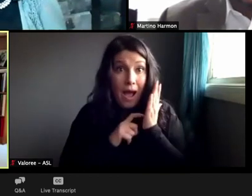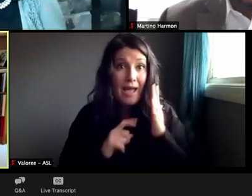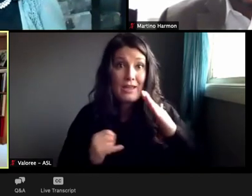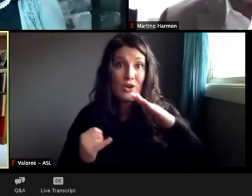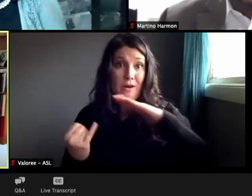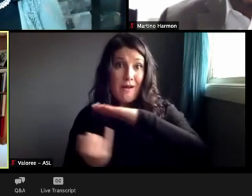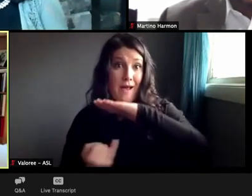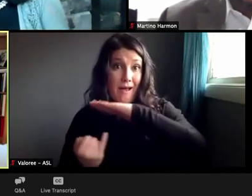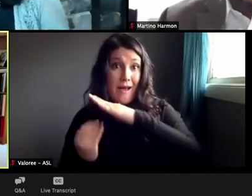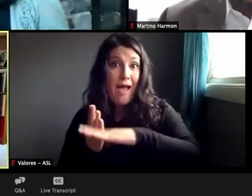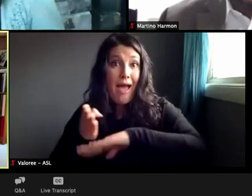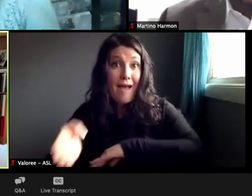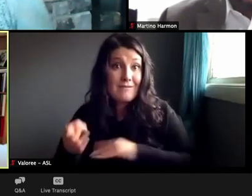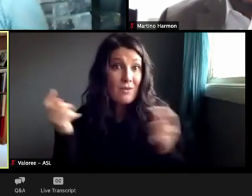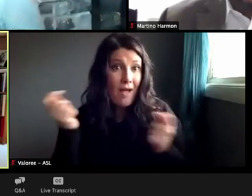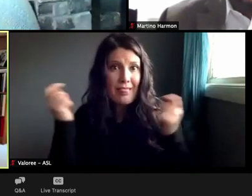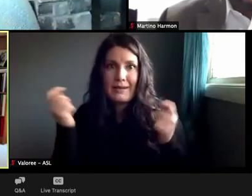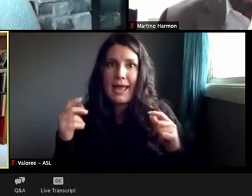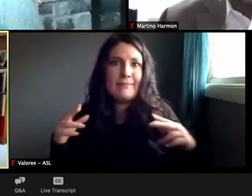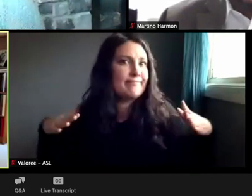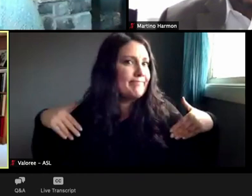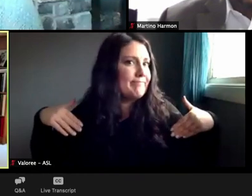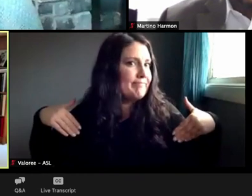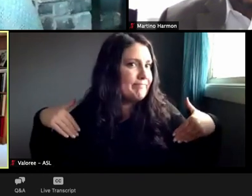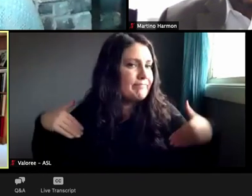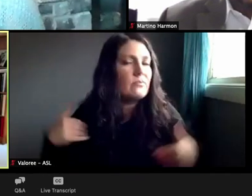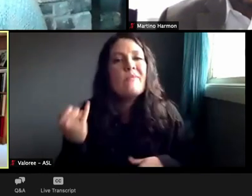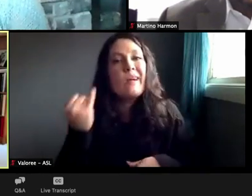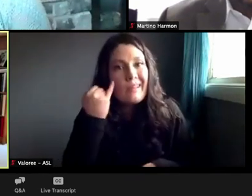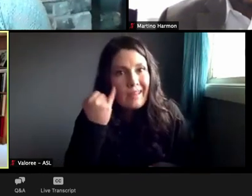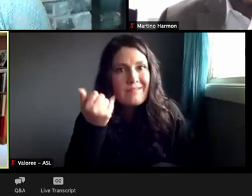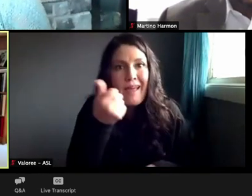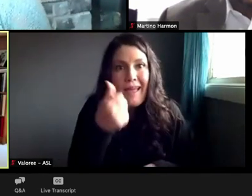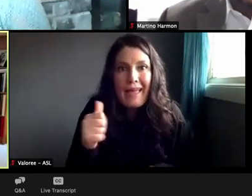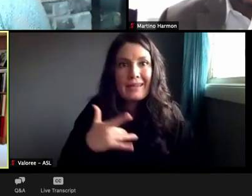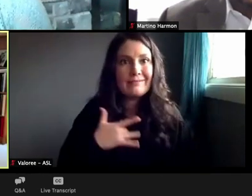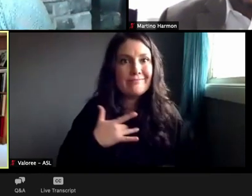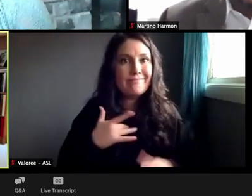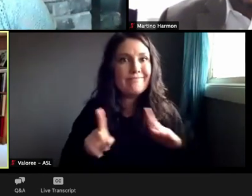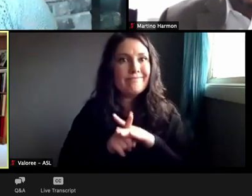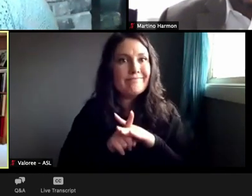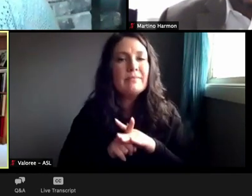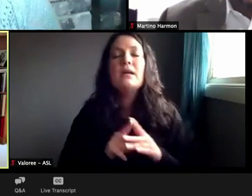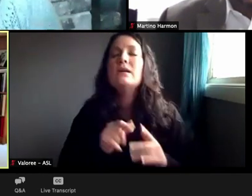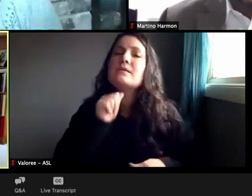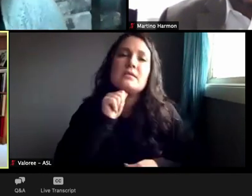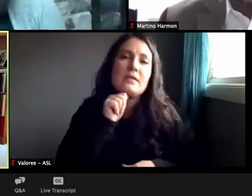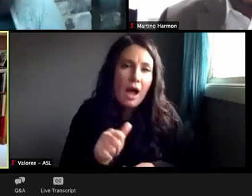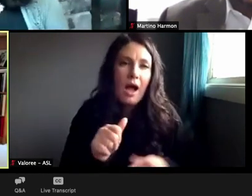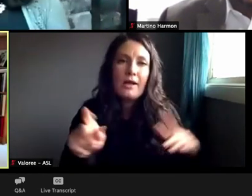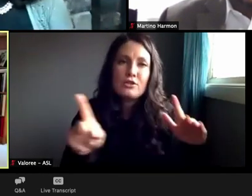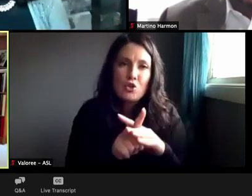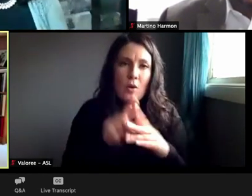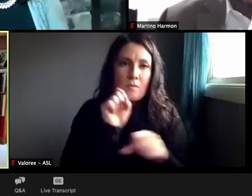other conditions are met. Certainly if you have any symptoms, do not go to work, get yourself tested right